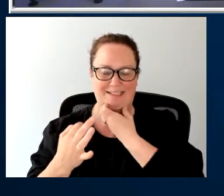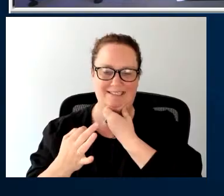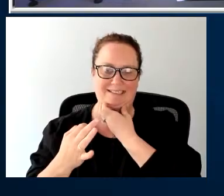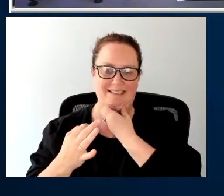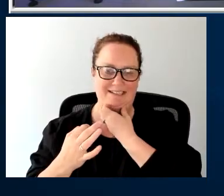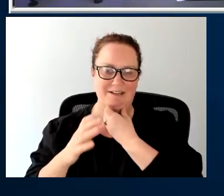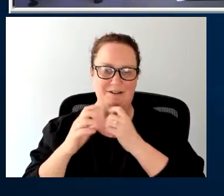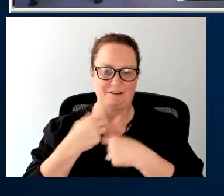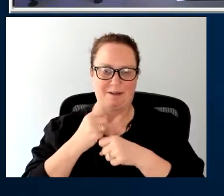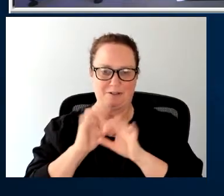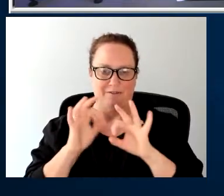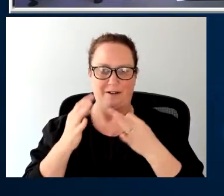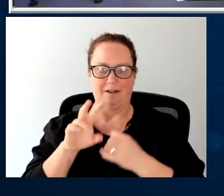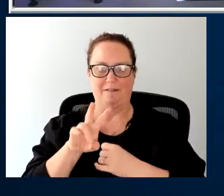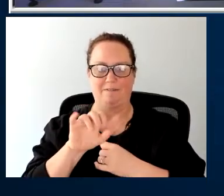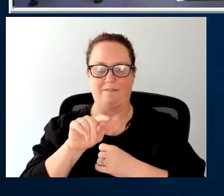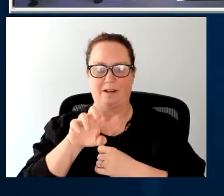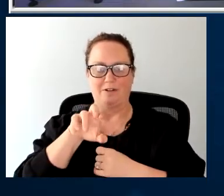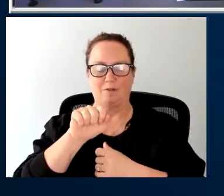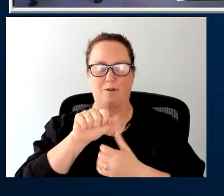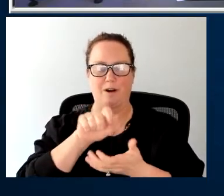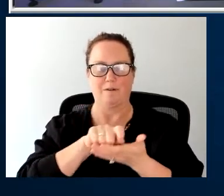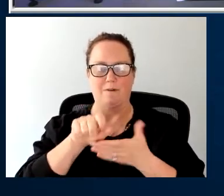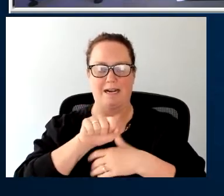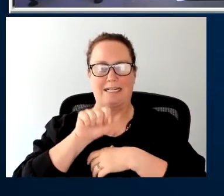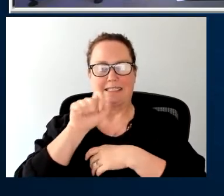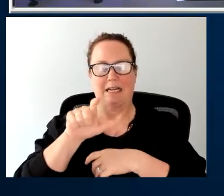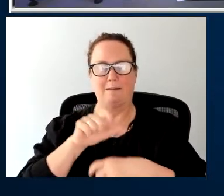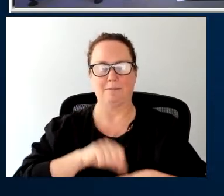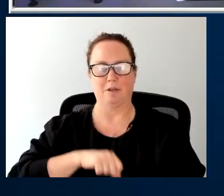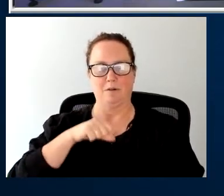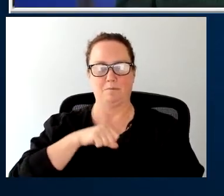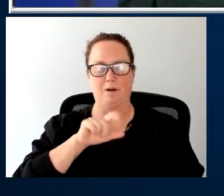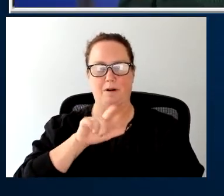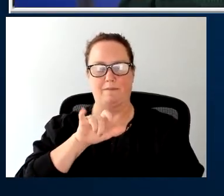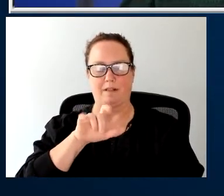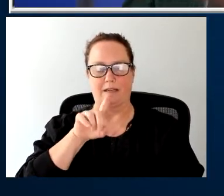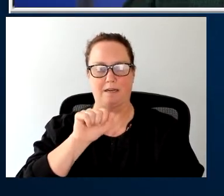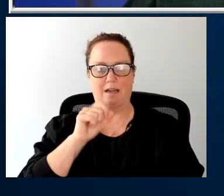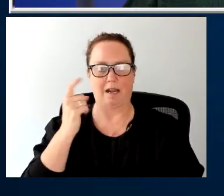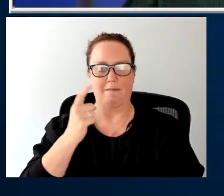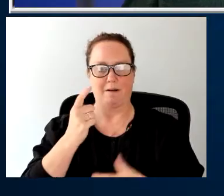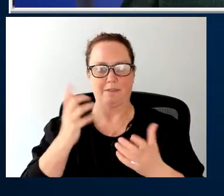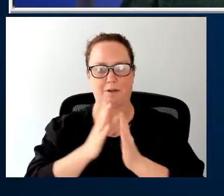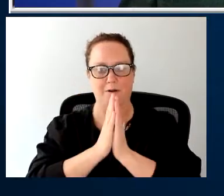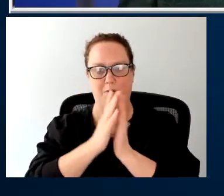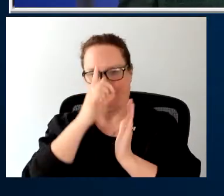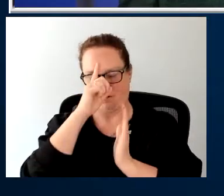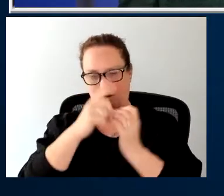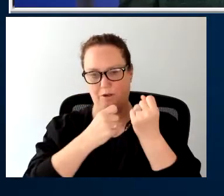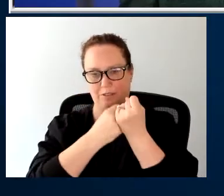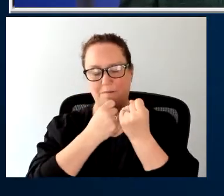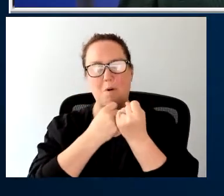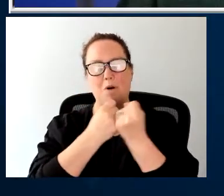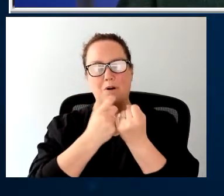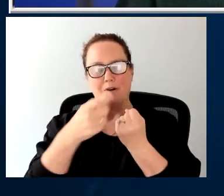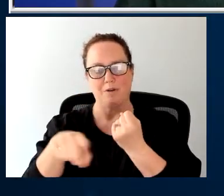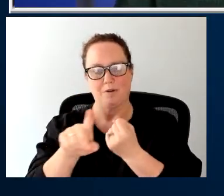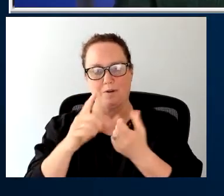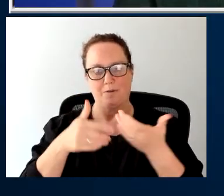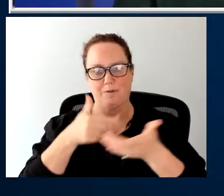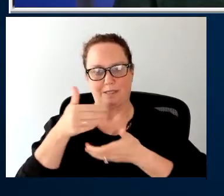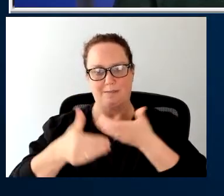family here. Victoria Harris writes, I am so proud of you, Linda. I am always here to pray for you and support your efforts throughout this